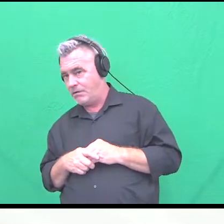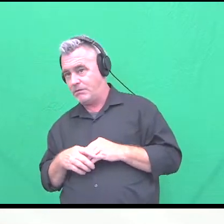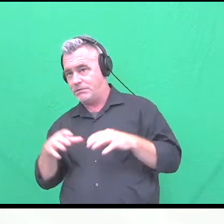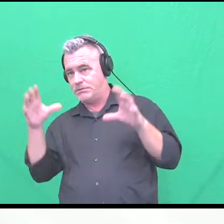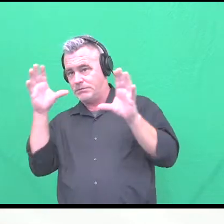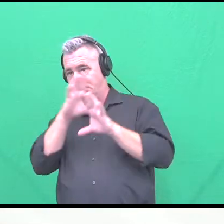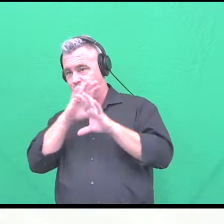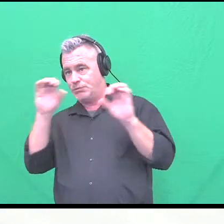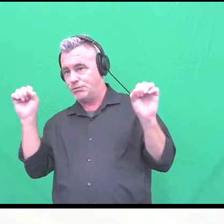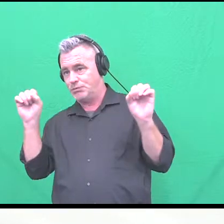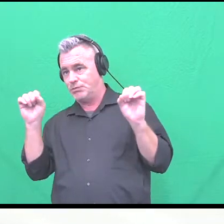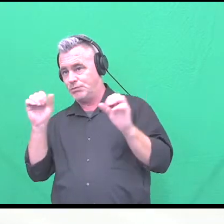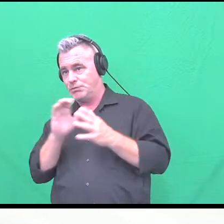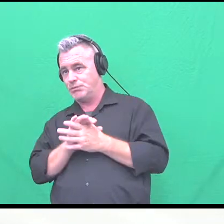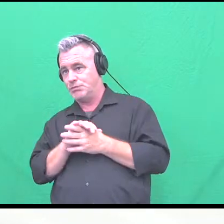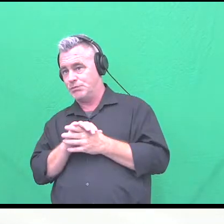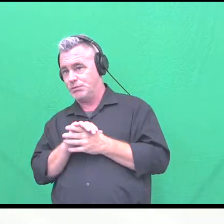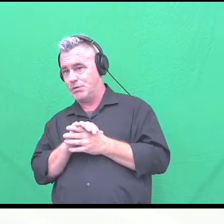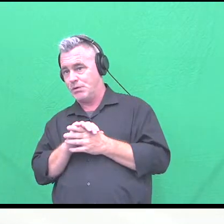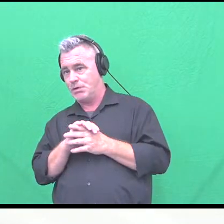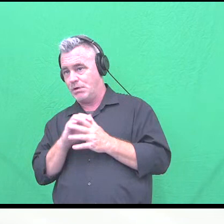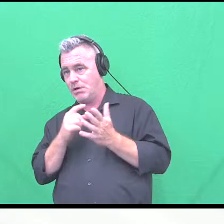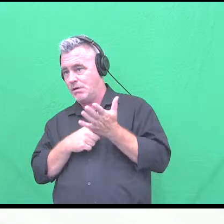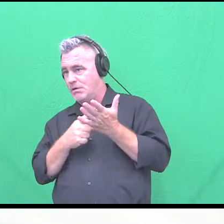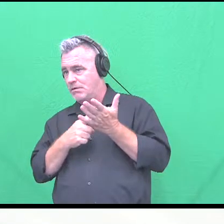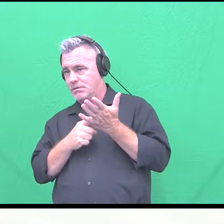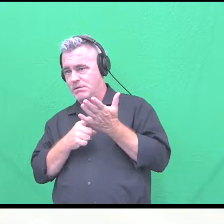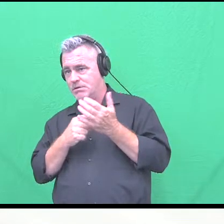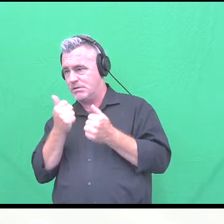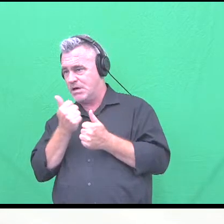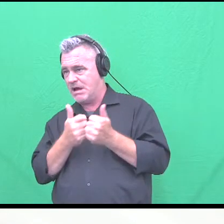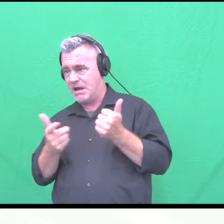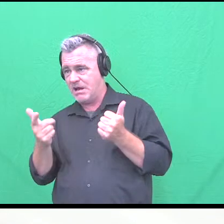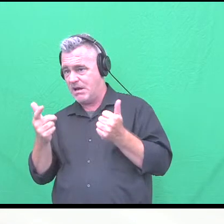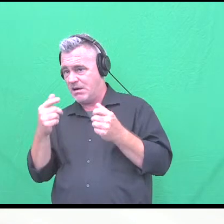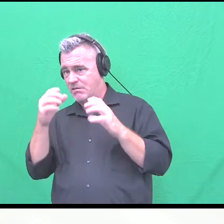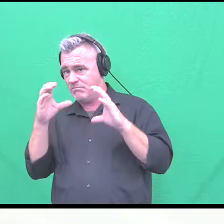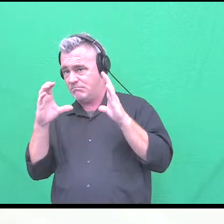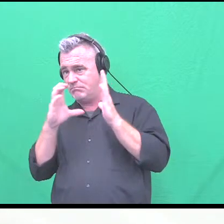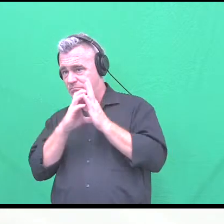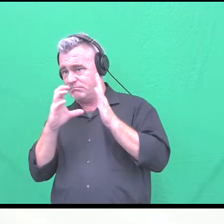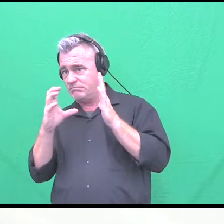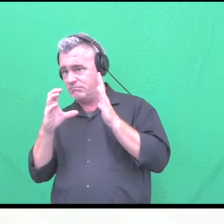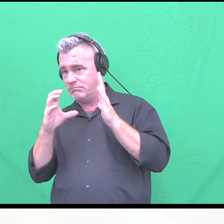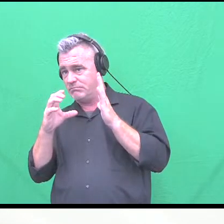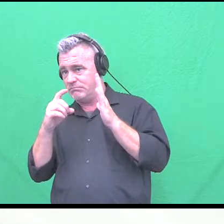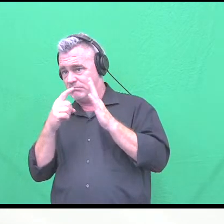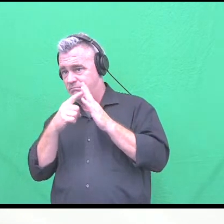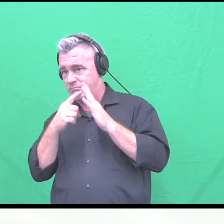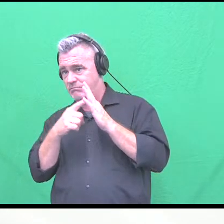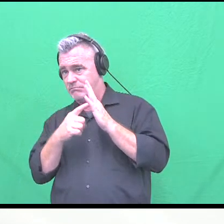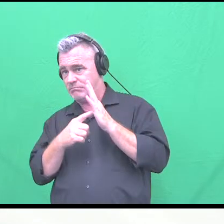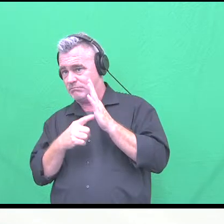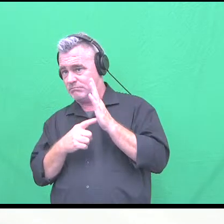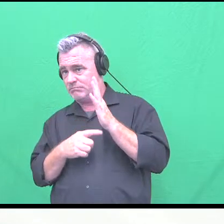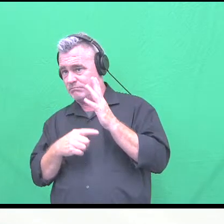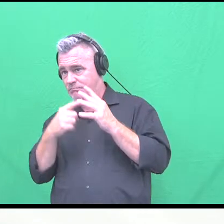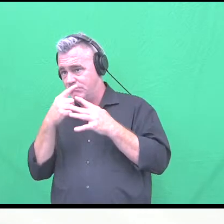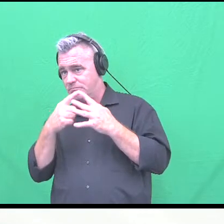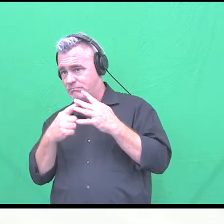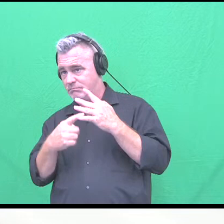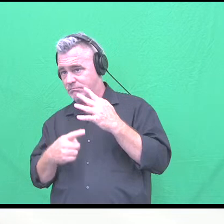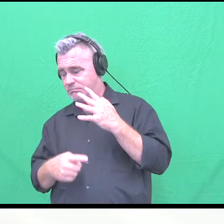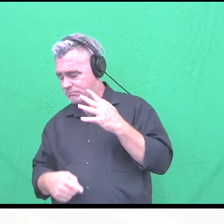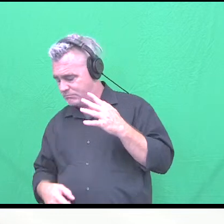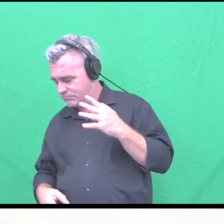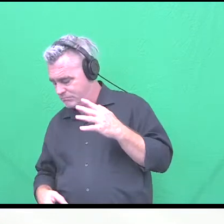and did we want to have a discussion on one of these? I have on our notes that on